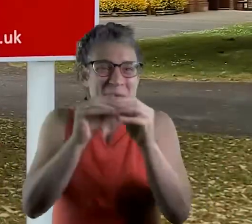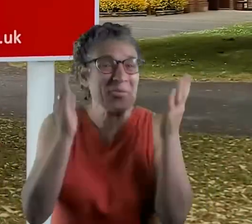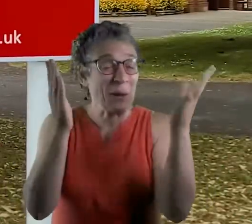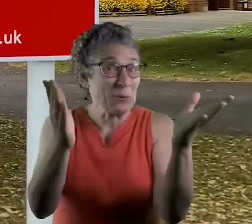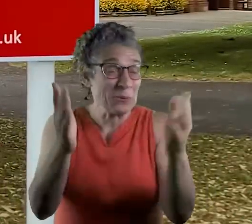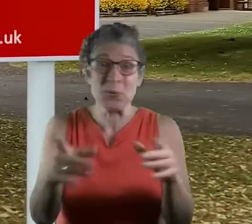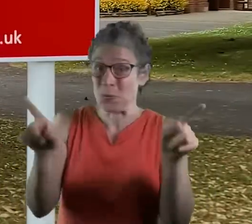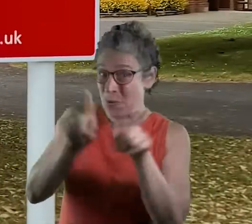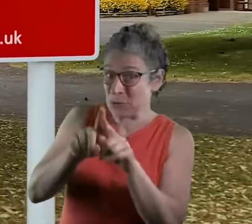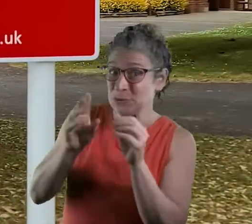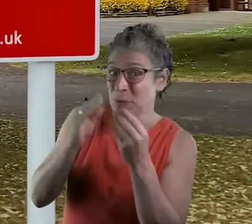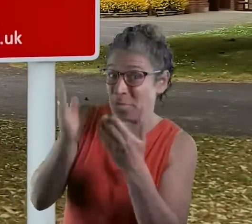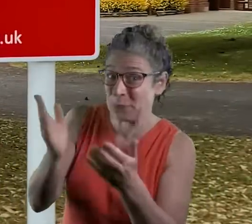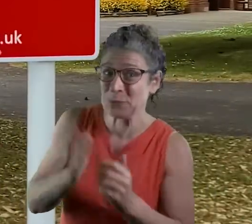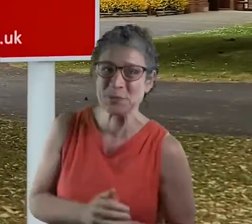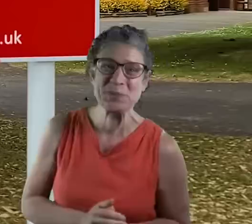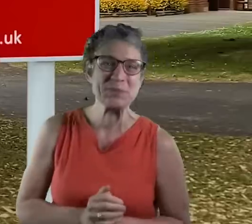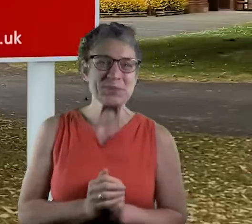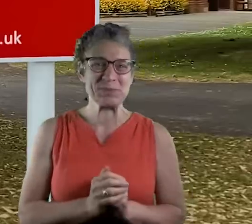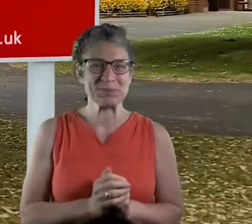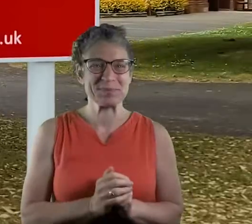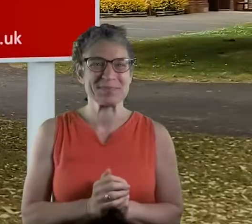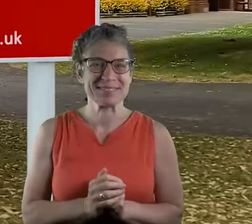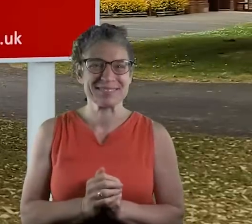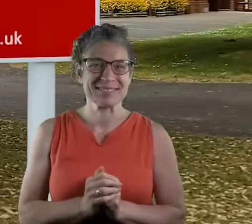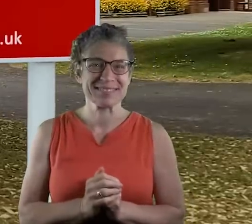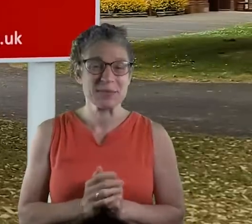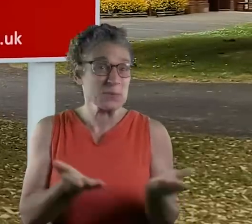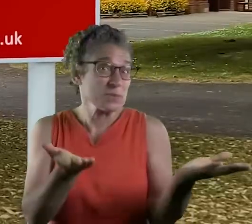The Lord be with you and also with you.